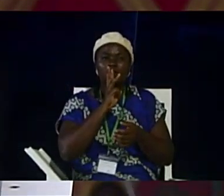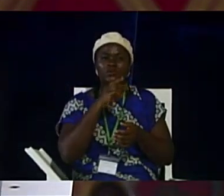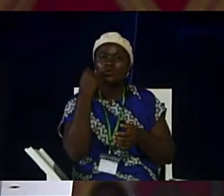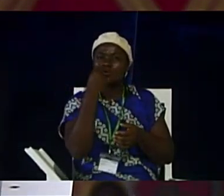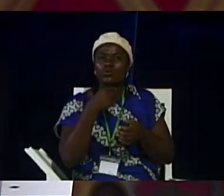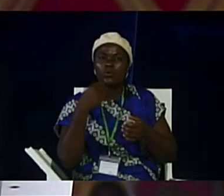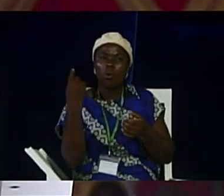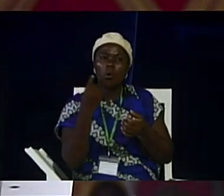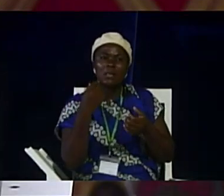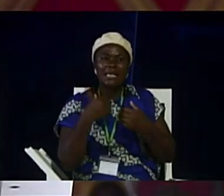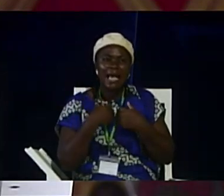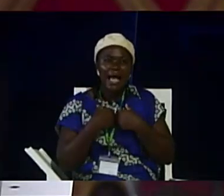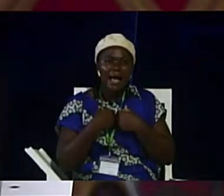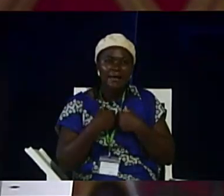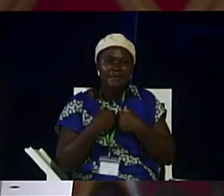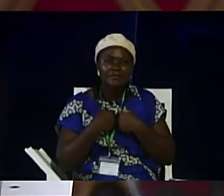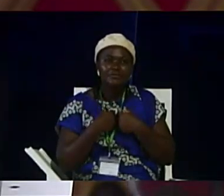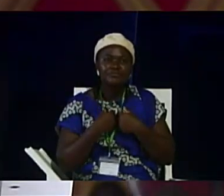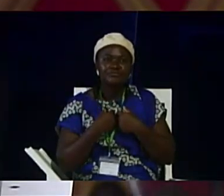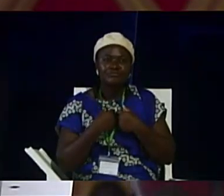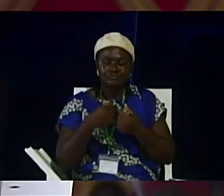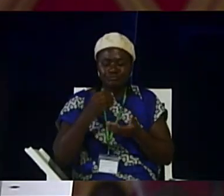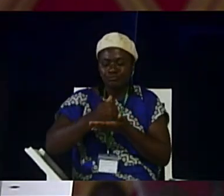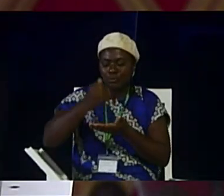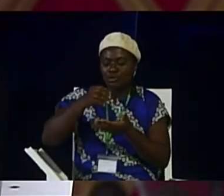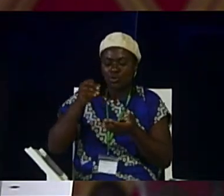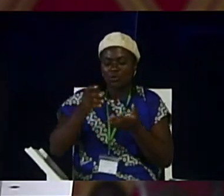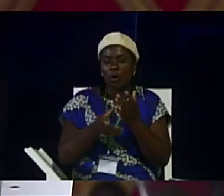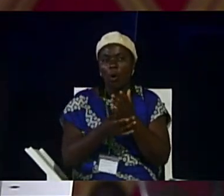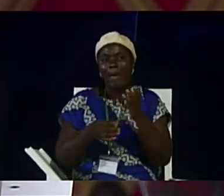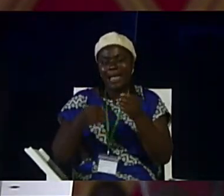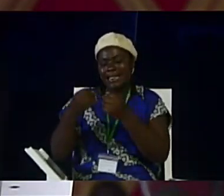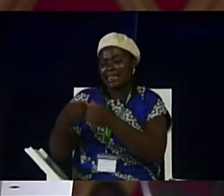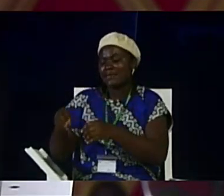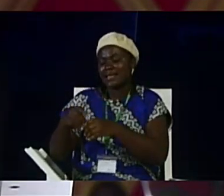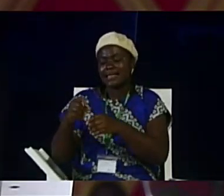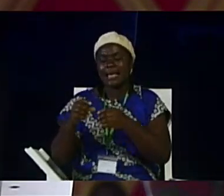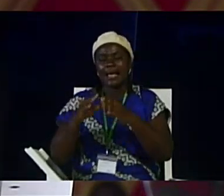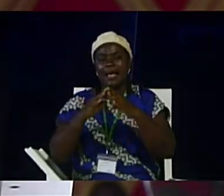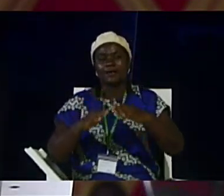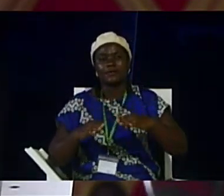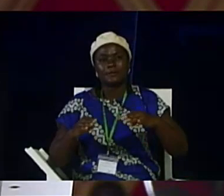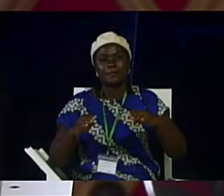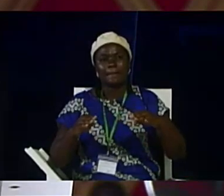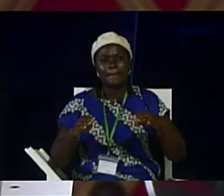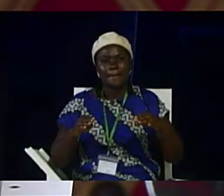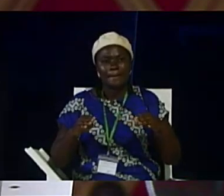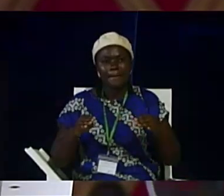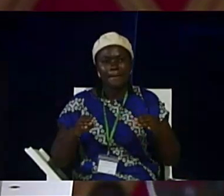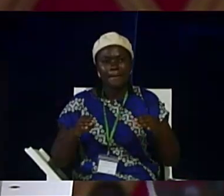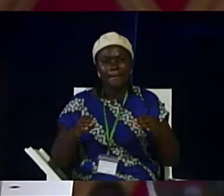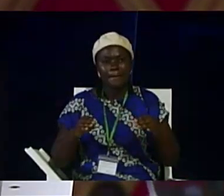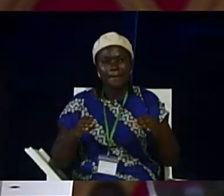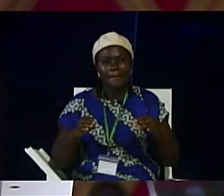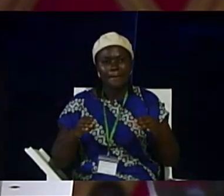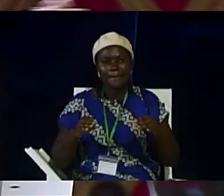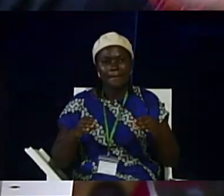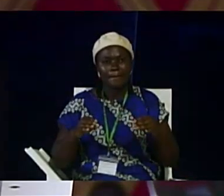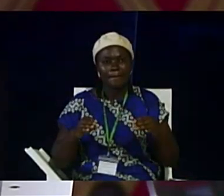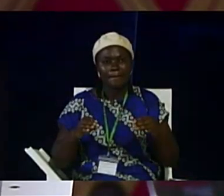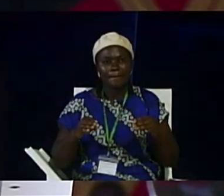a little bit of oil left in her house, she went from being one that